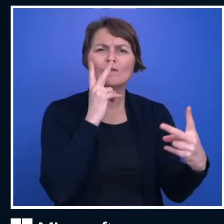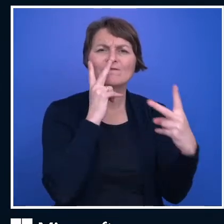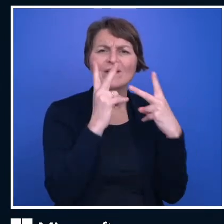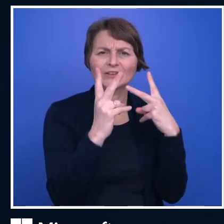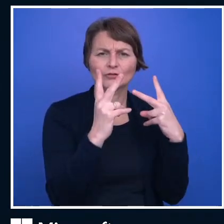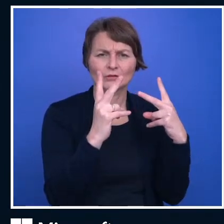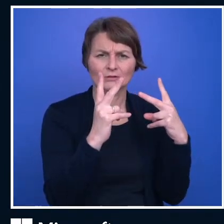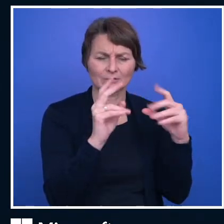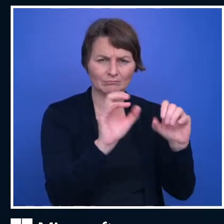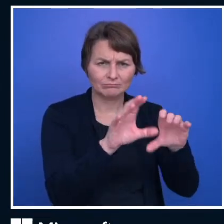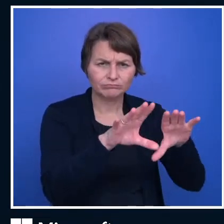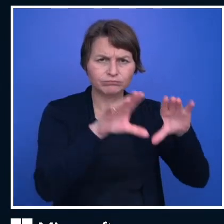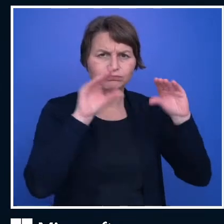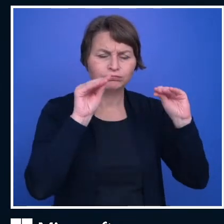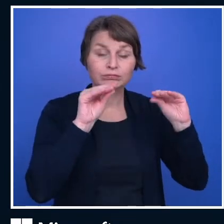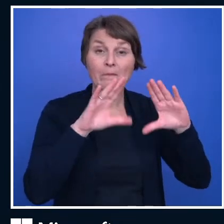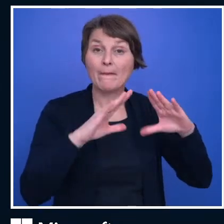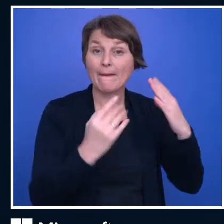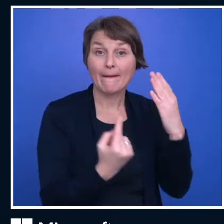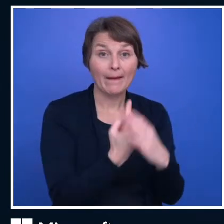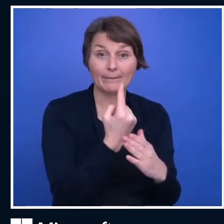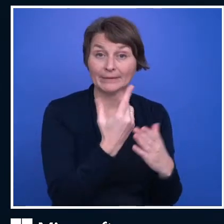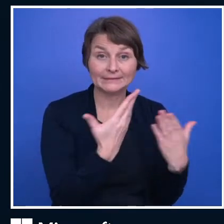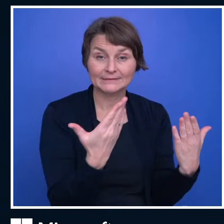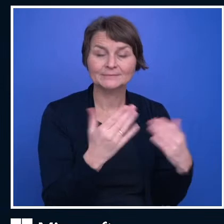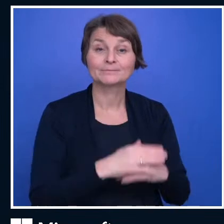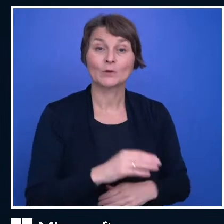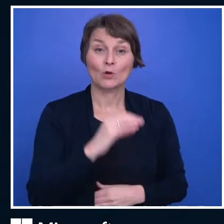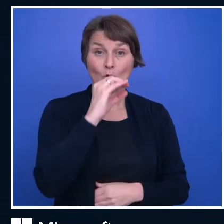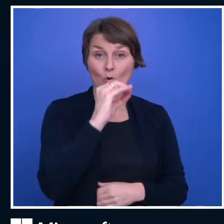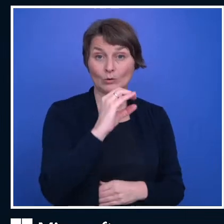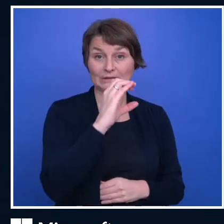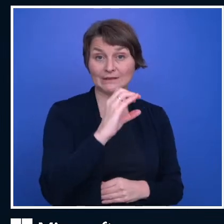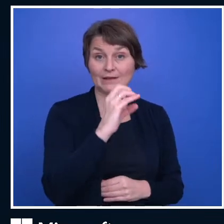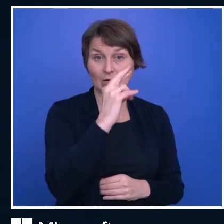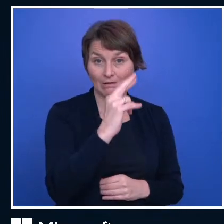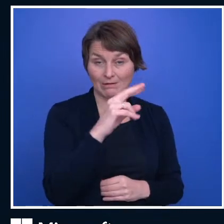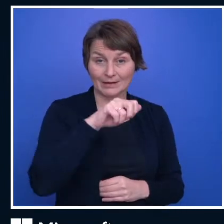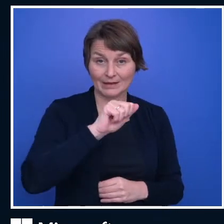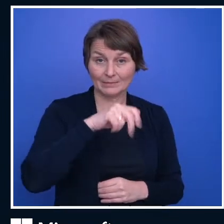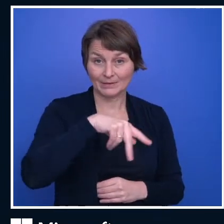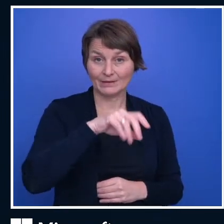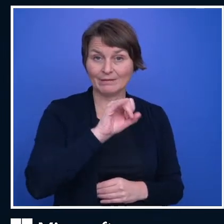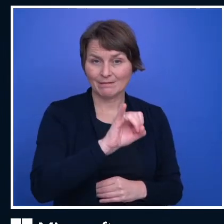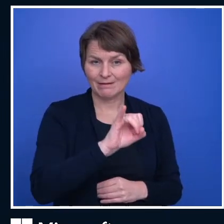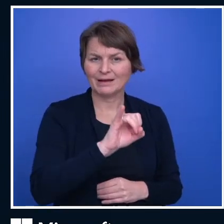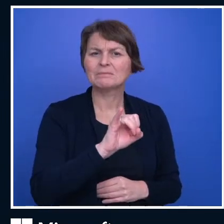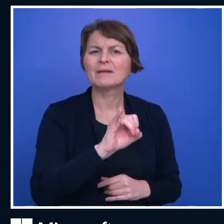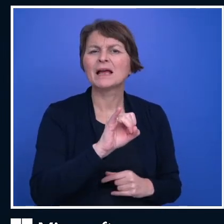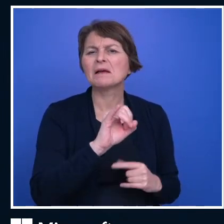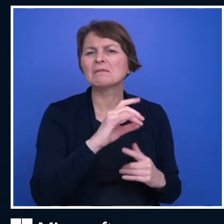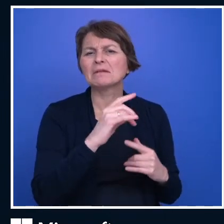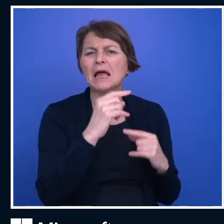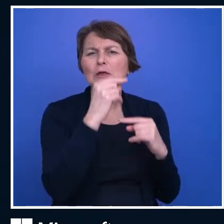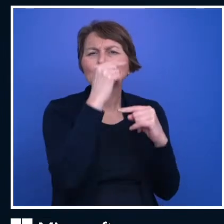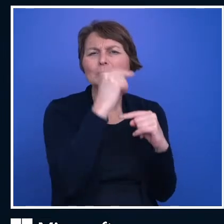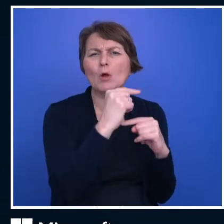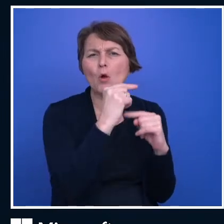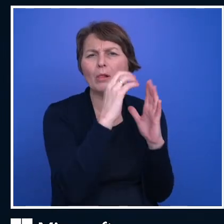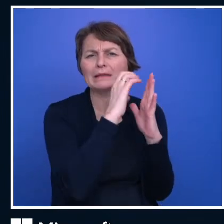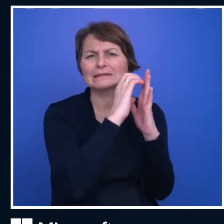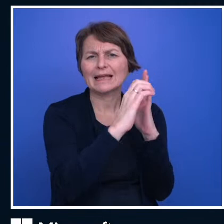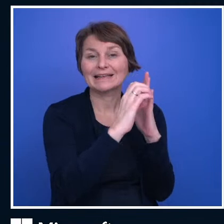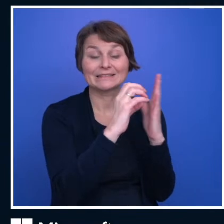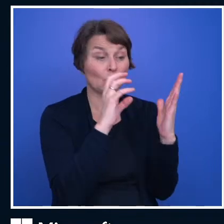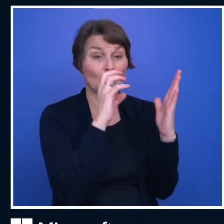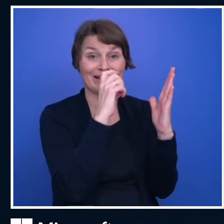what happens is the OCR API, if it has like small amount of text in the images, you could